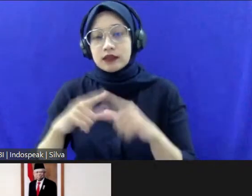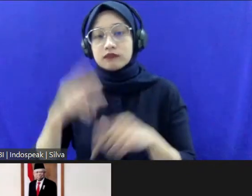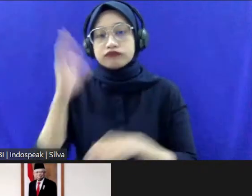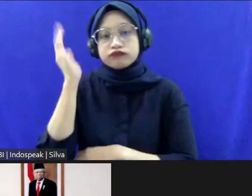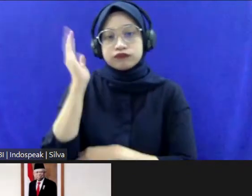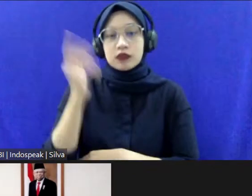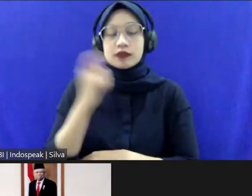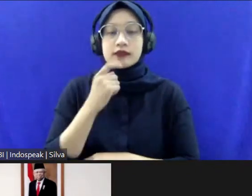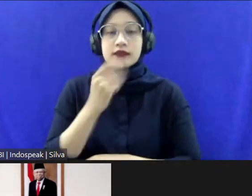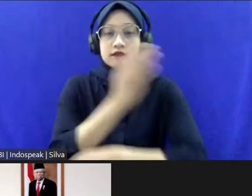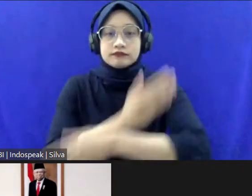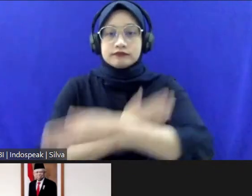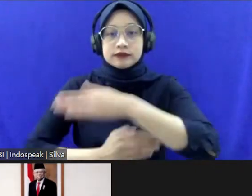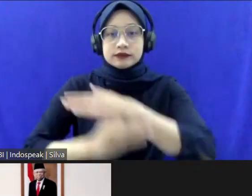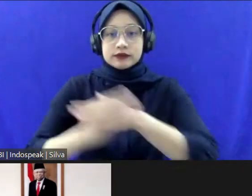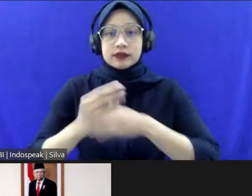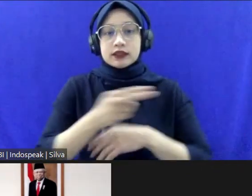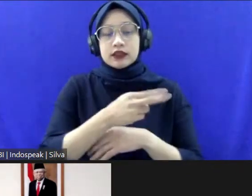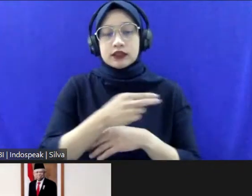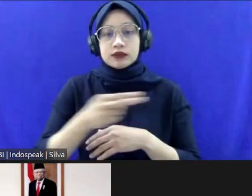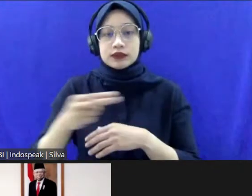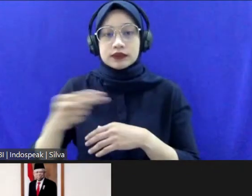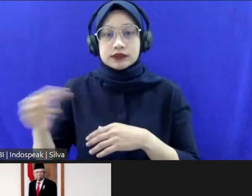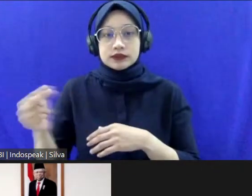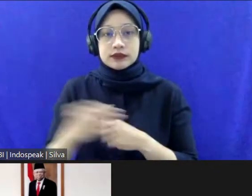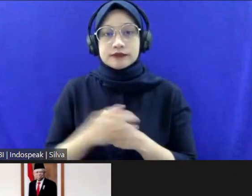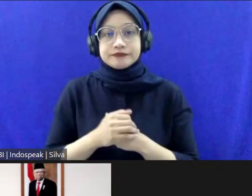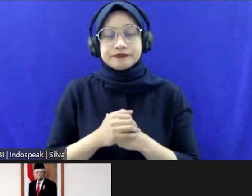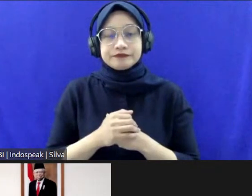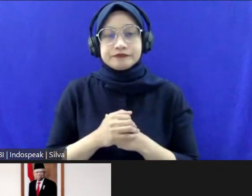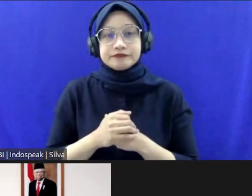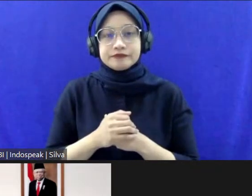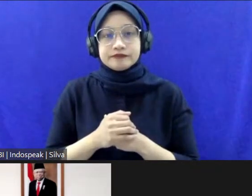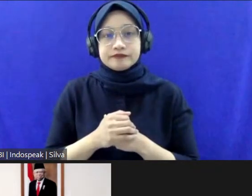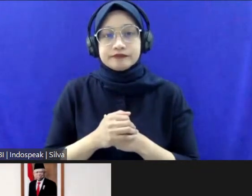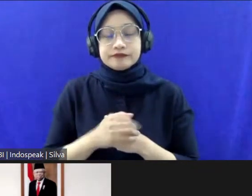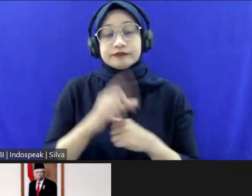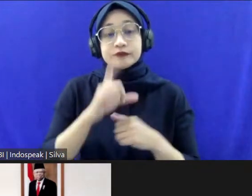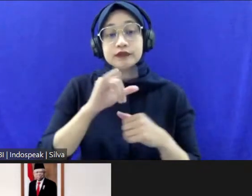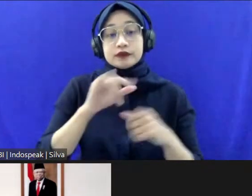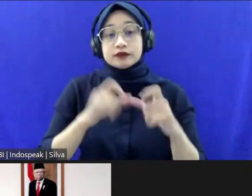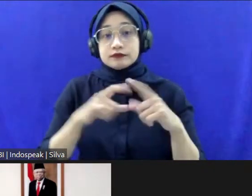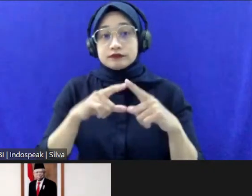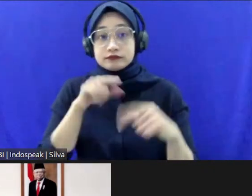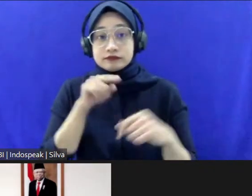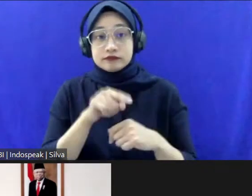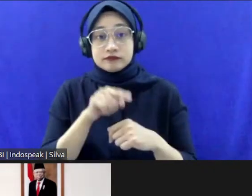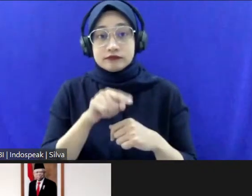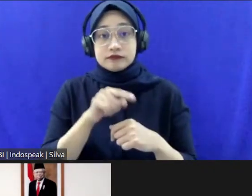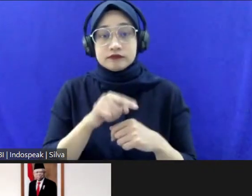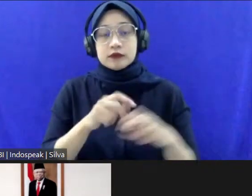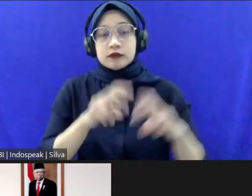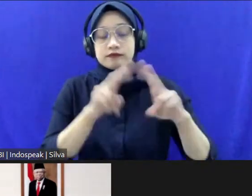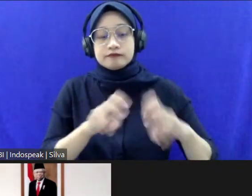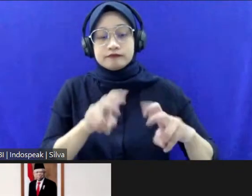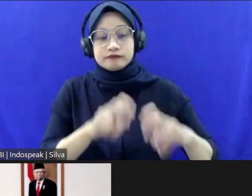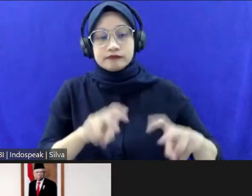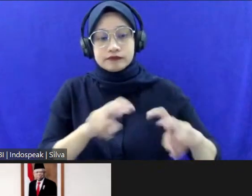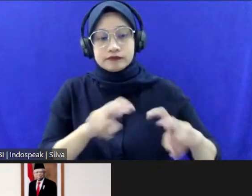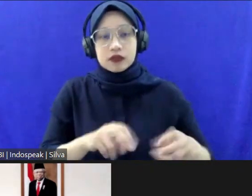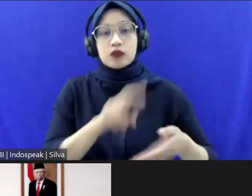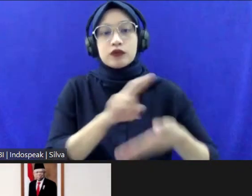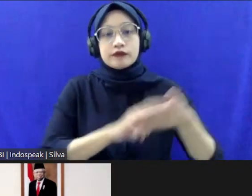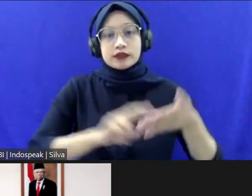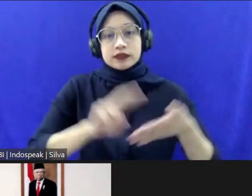Dr. Suarez is Senior Research Fellow at the Melbourne Institute of Applied Economic and Social Research at the University of Melbourne,